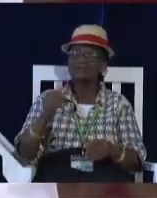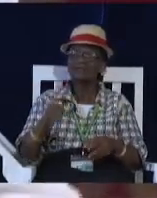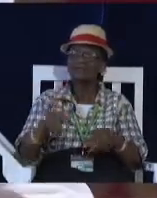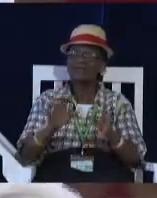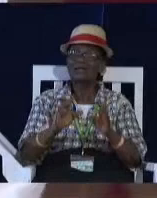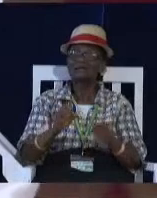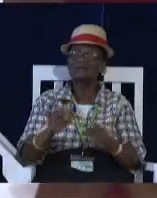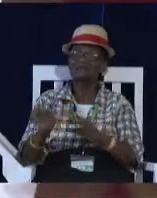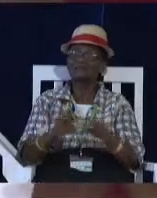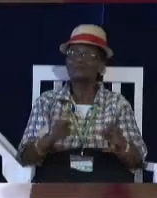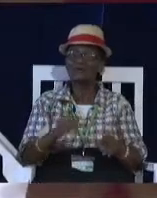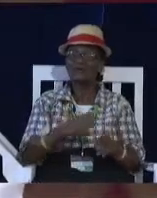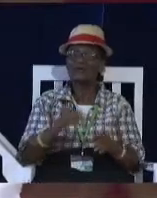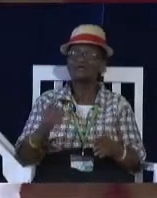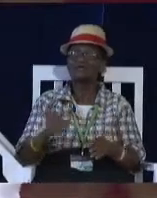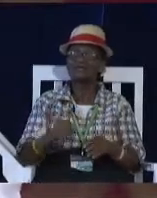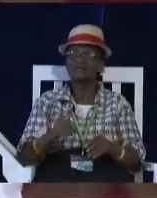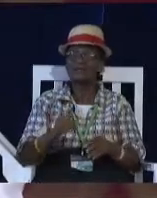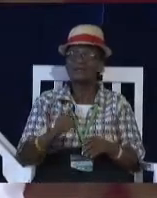And daddy said to me,